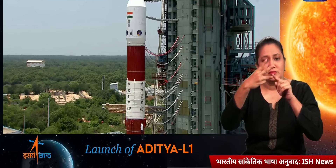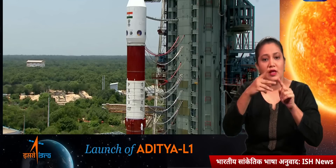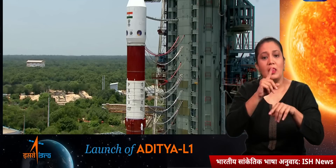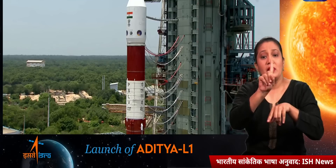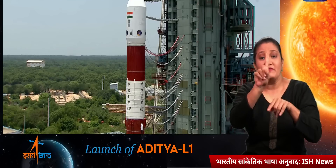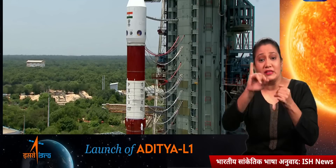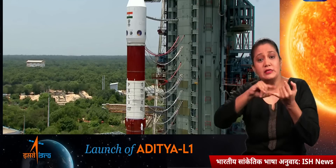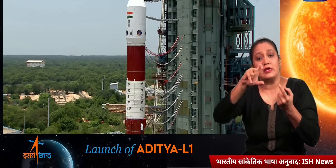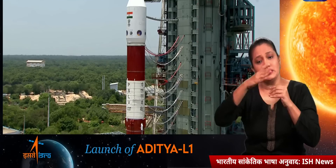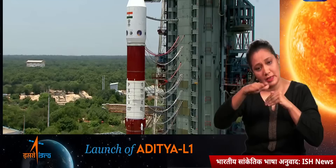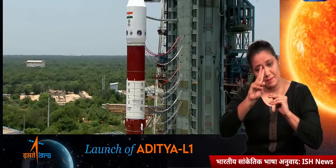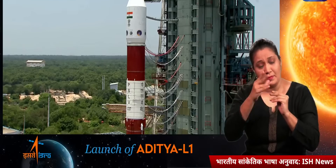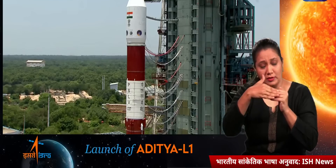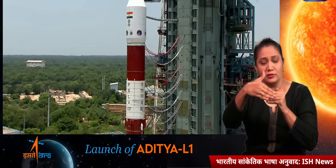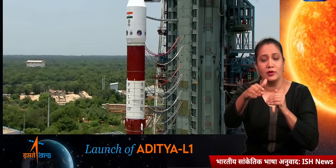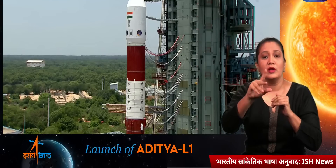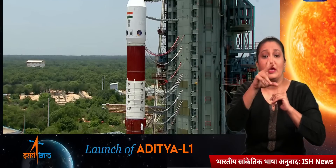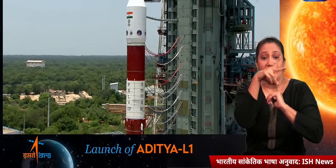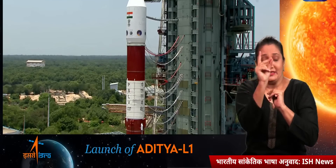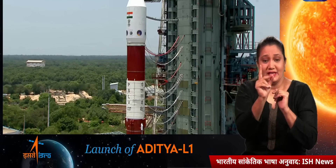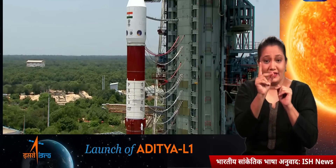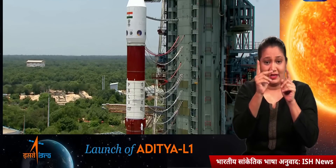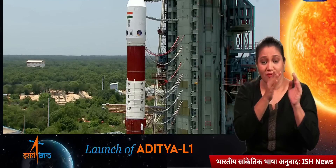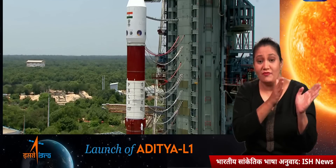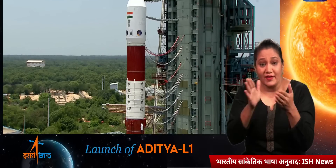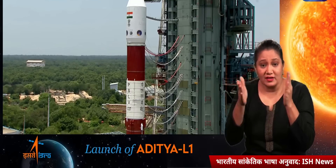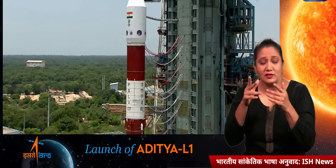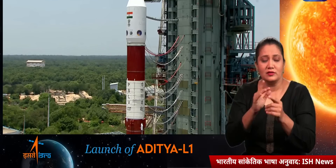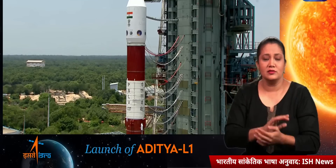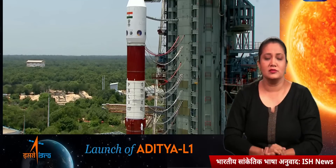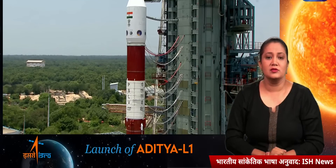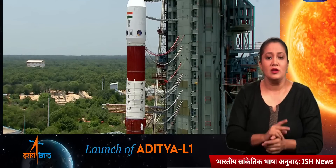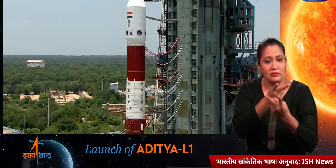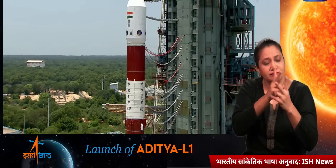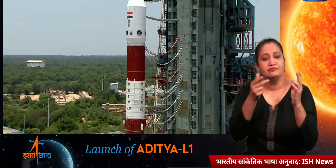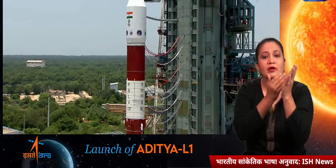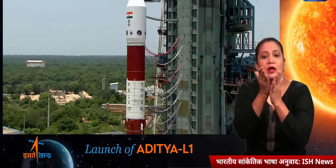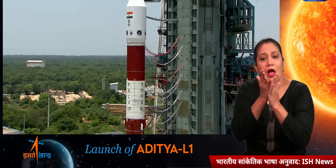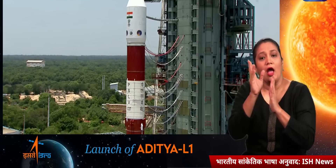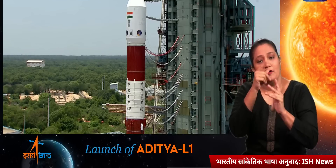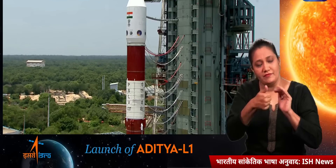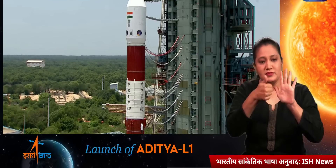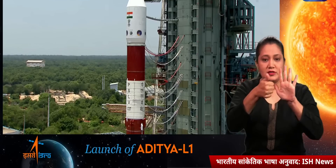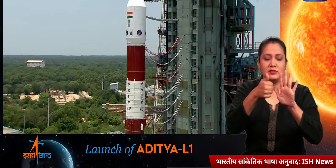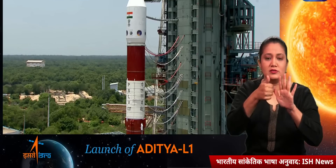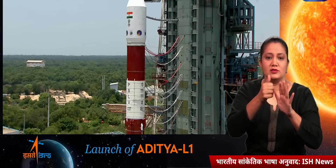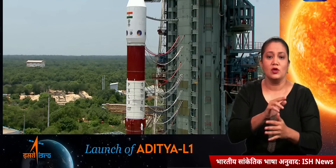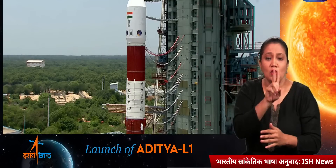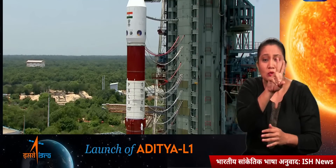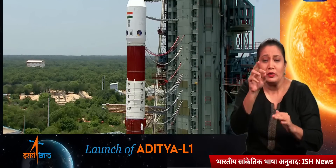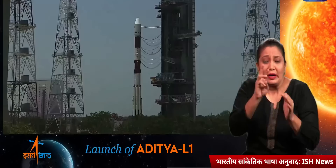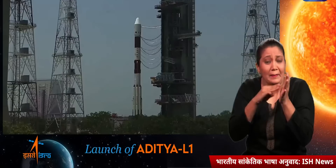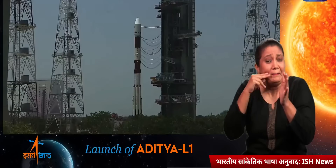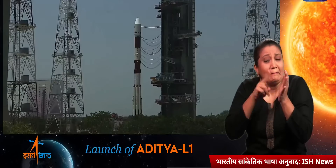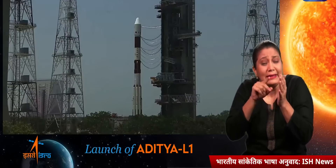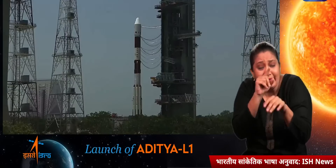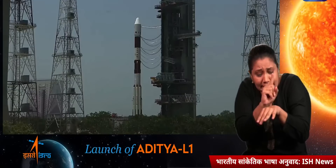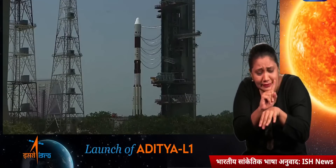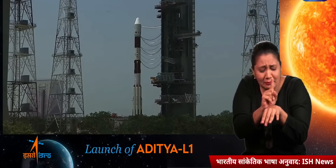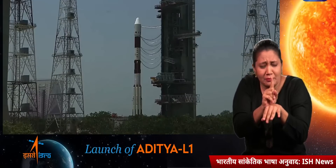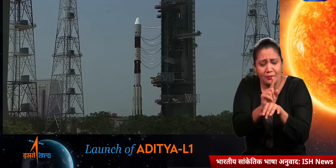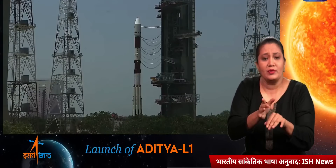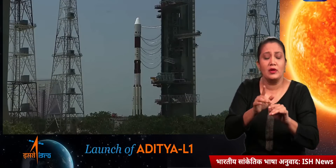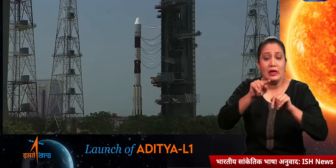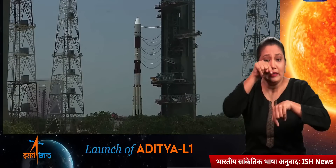seconds. The second stage, PS2, commences its operation 200 milliseconds after the separation of first stage. By